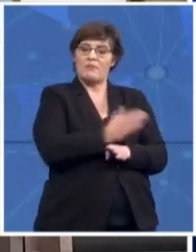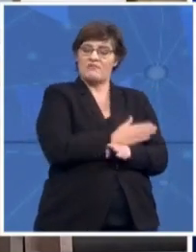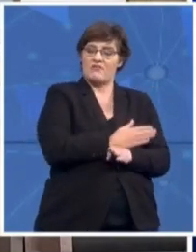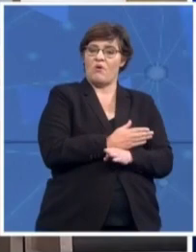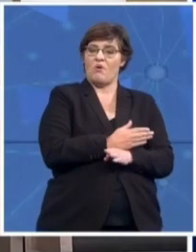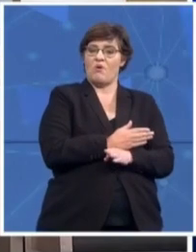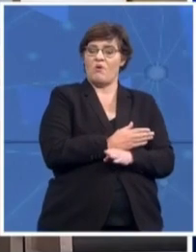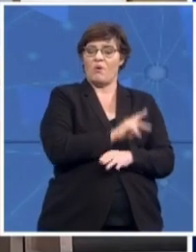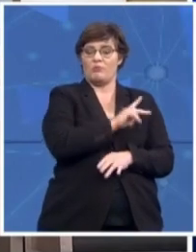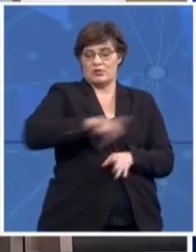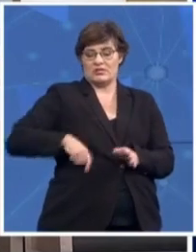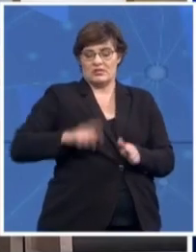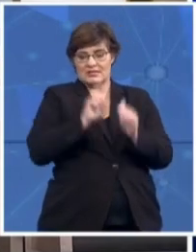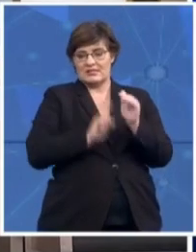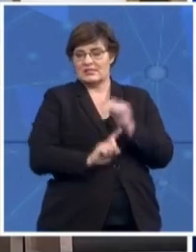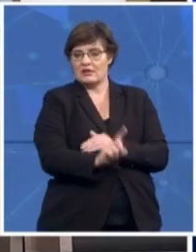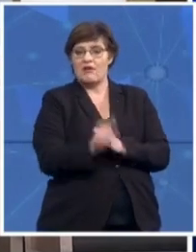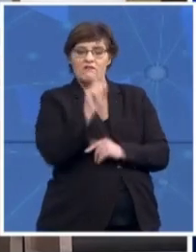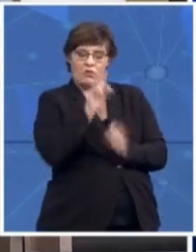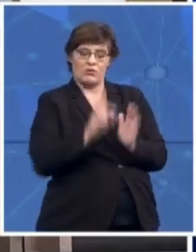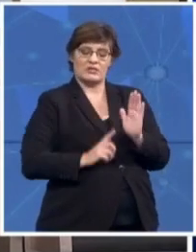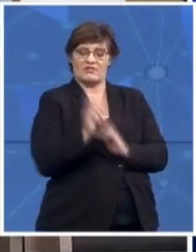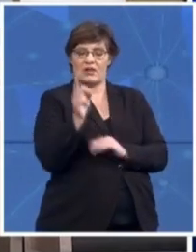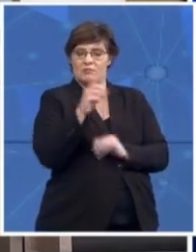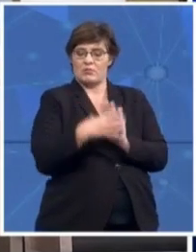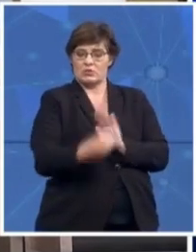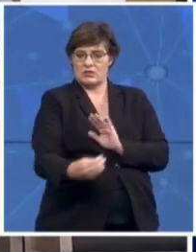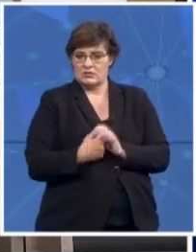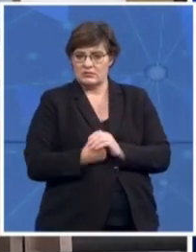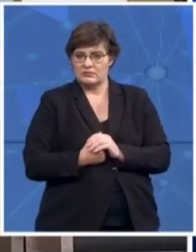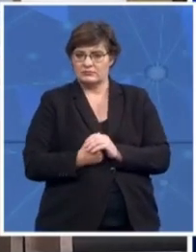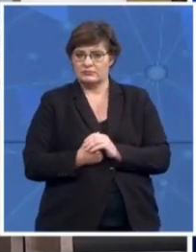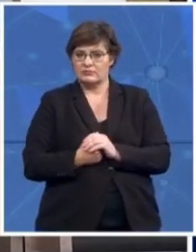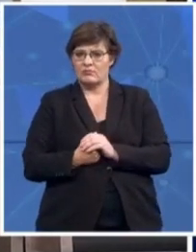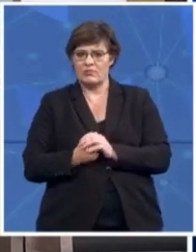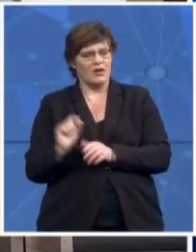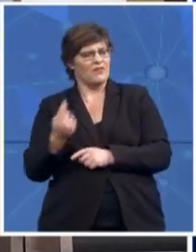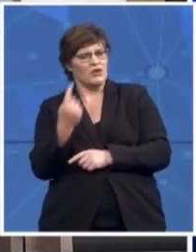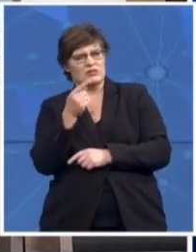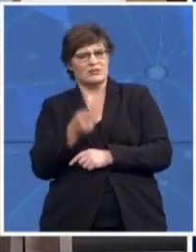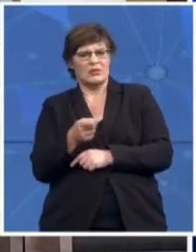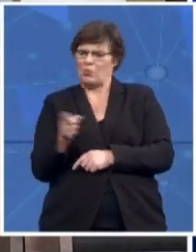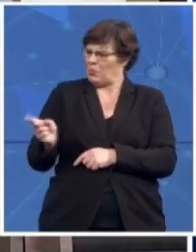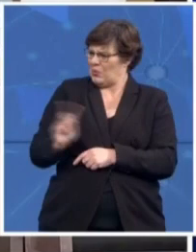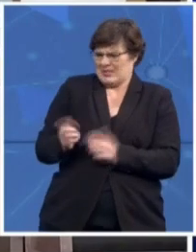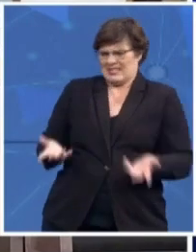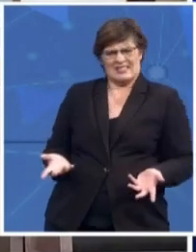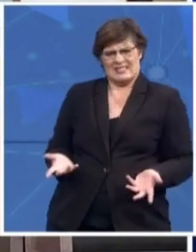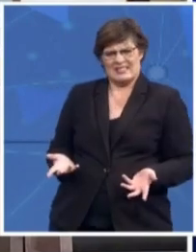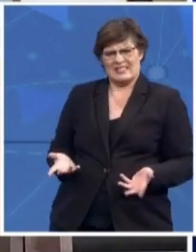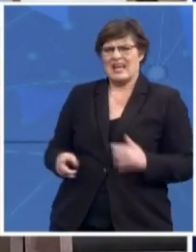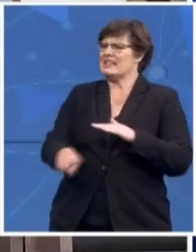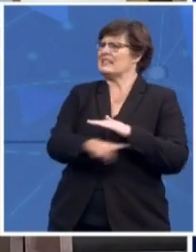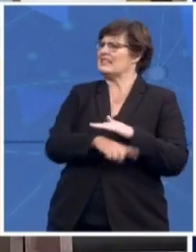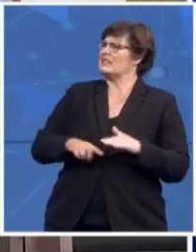development model. First of all, what is it? What is a district development model?